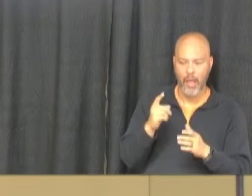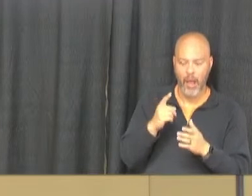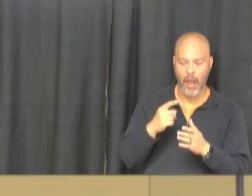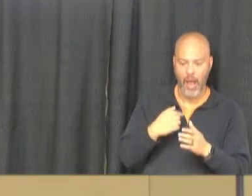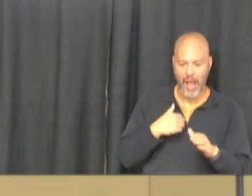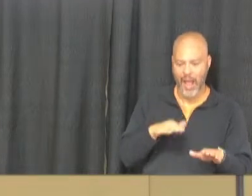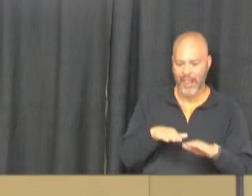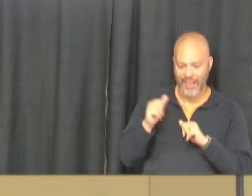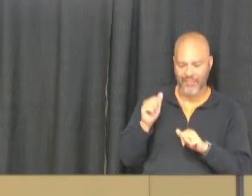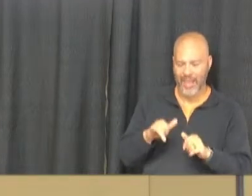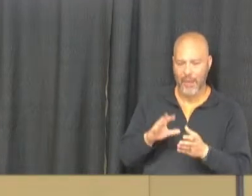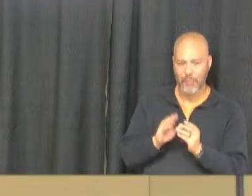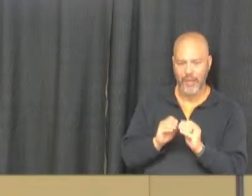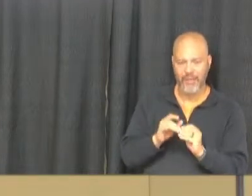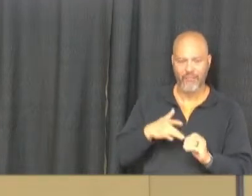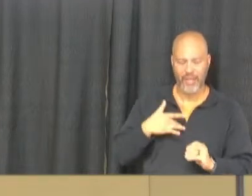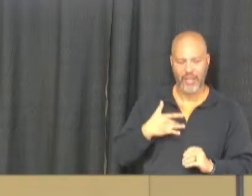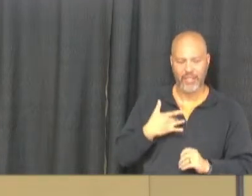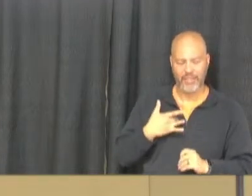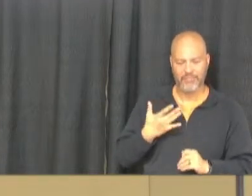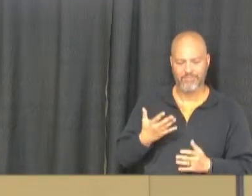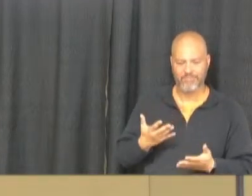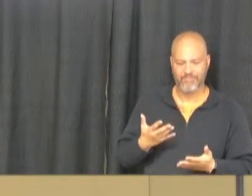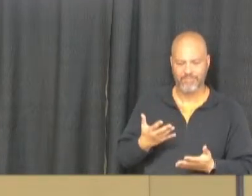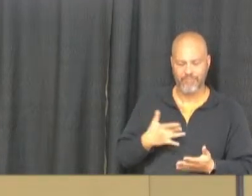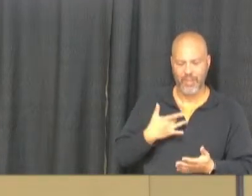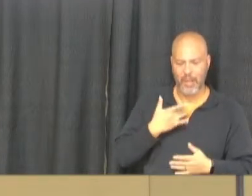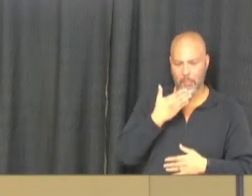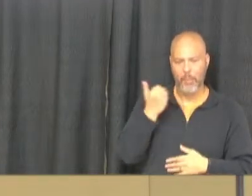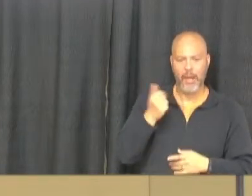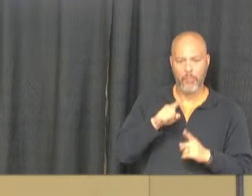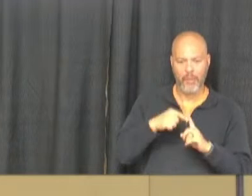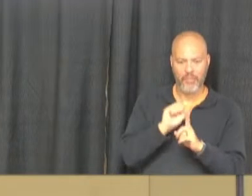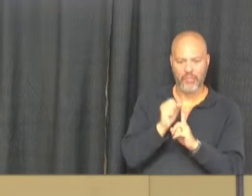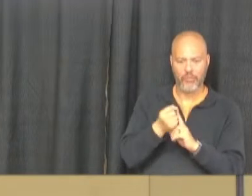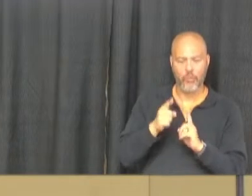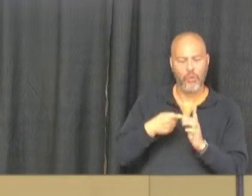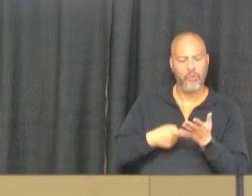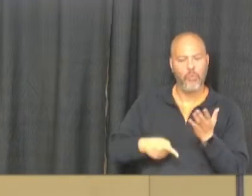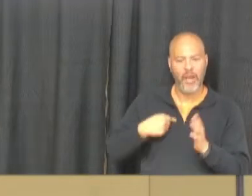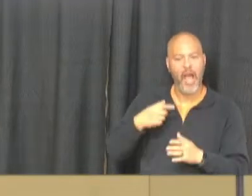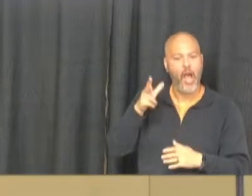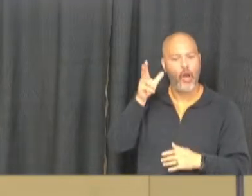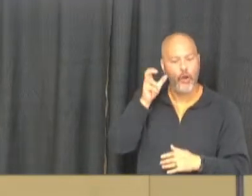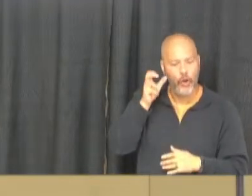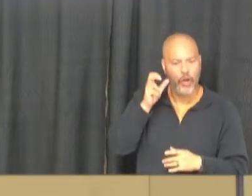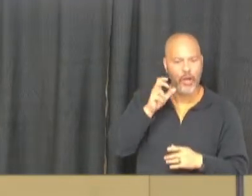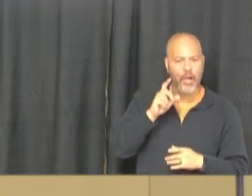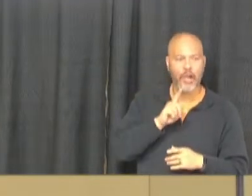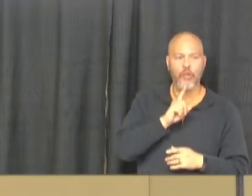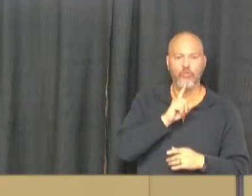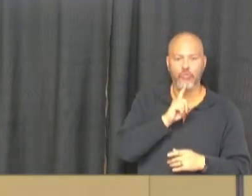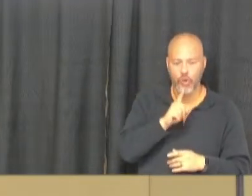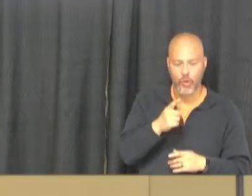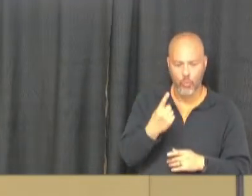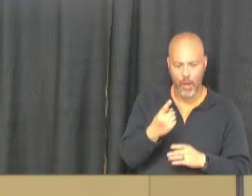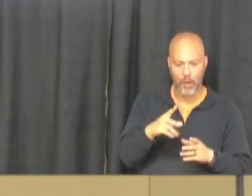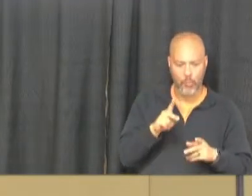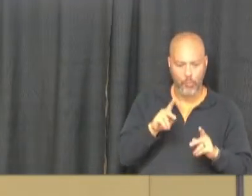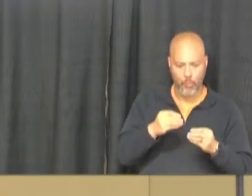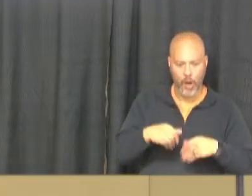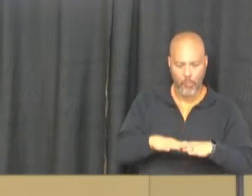that meeting with feeling better about the situation once I heard that it was actually one of the property